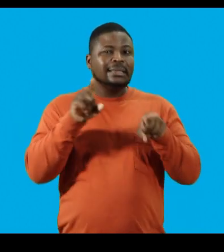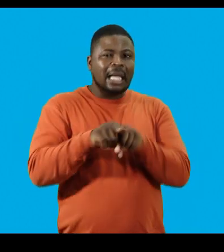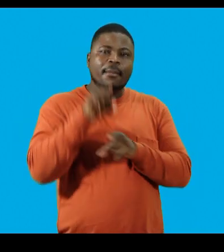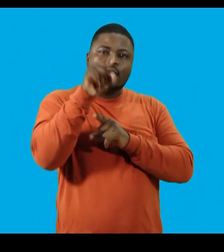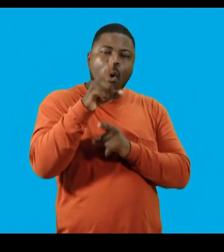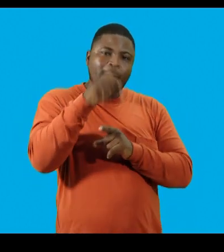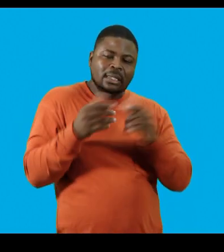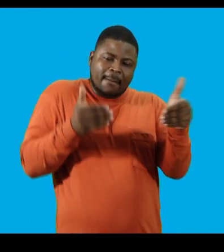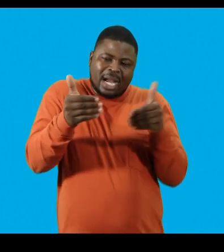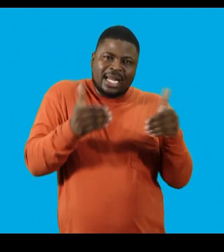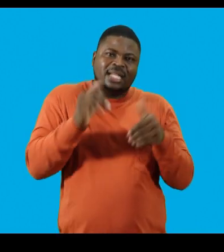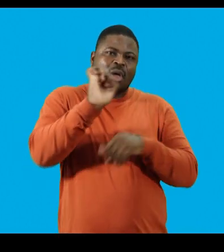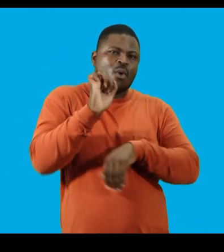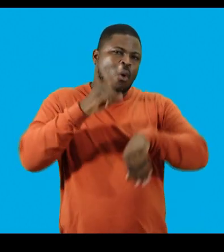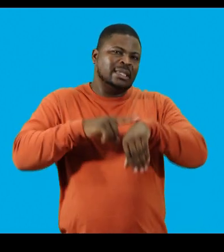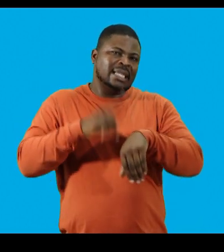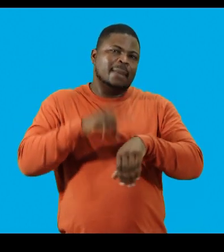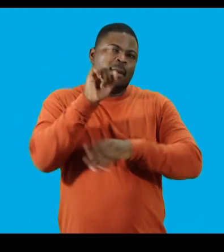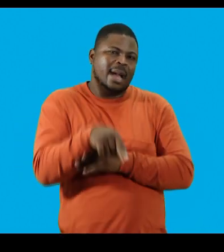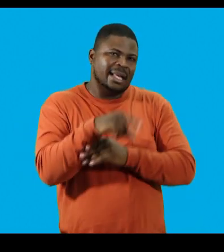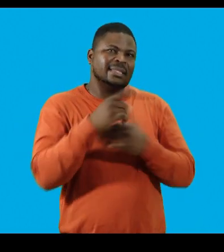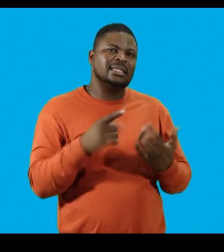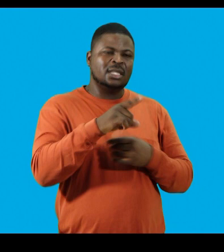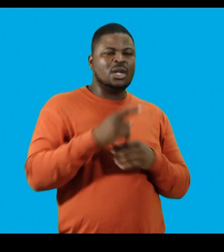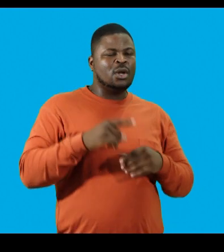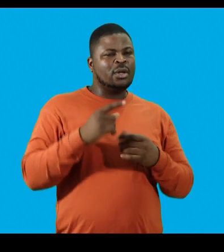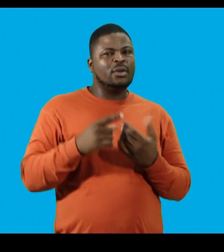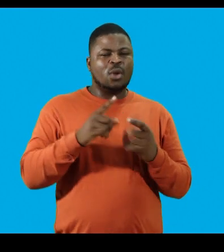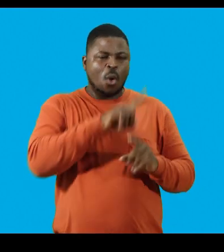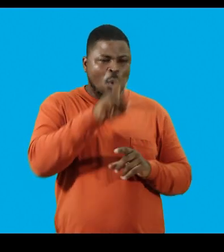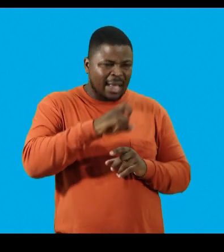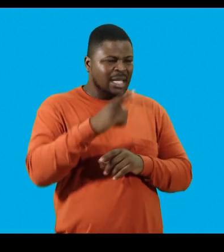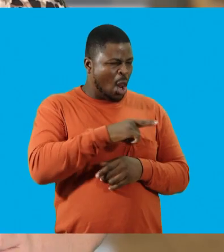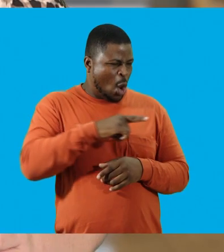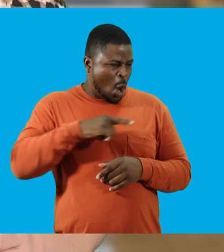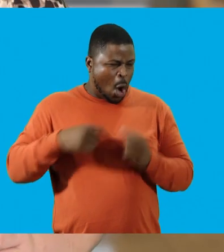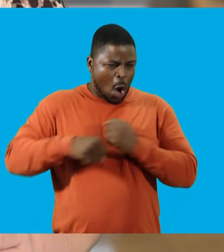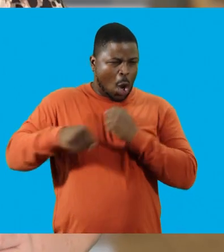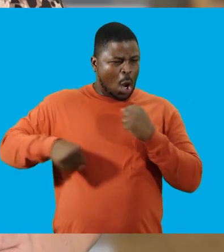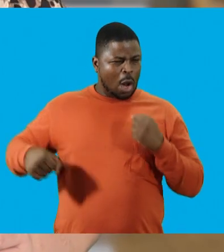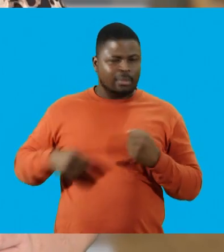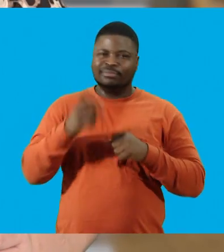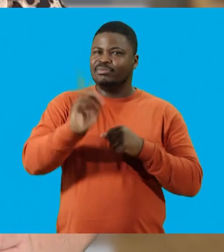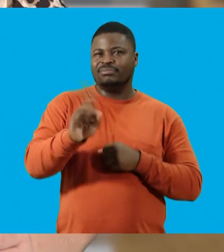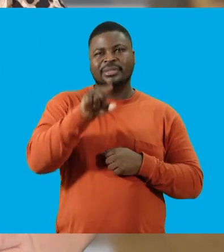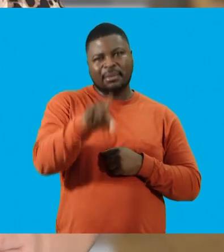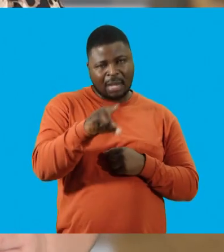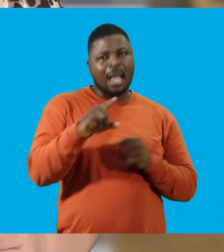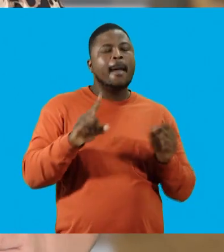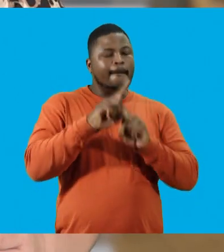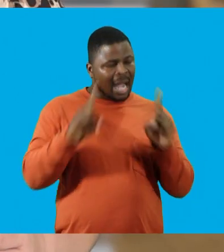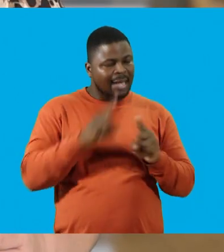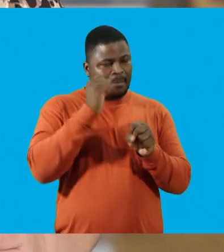your time. Make sure that you don't spend too much time on a question and then the next one might have been your